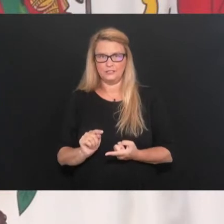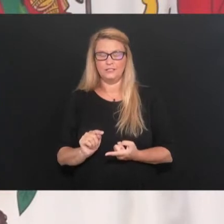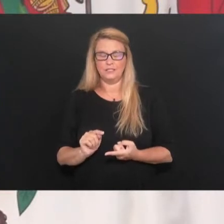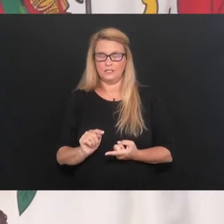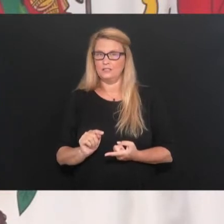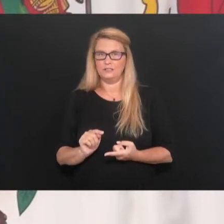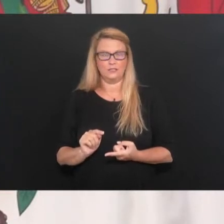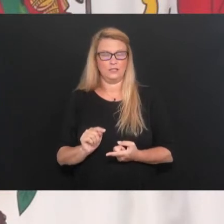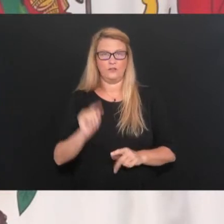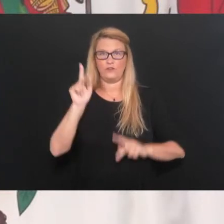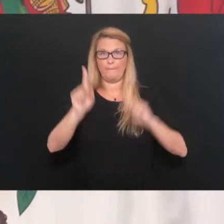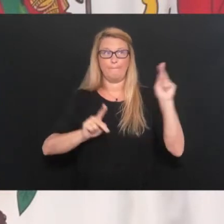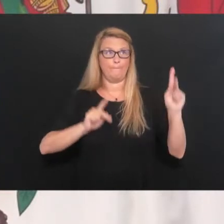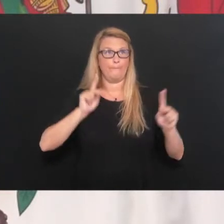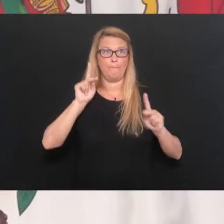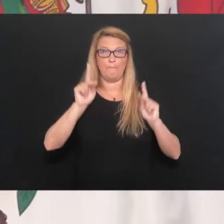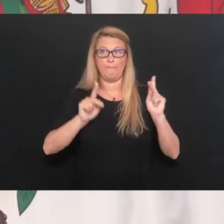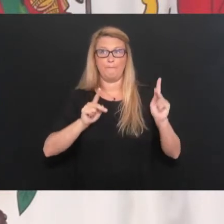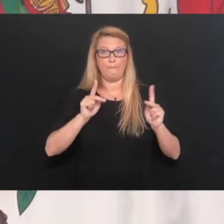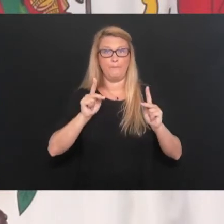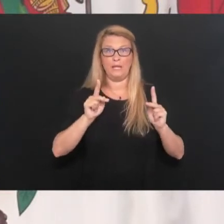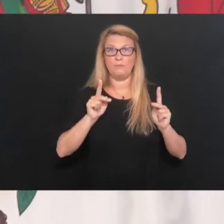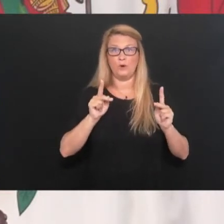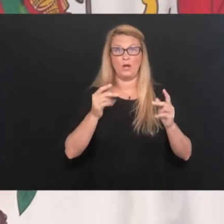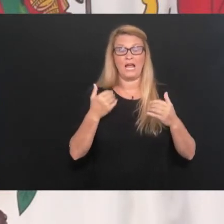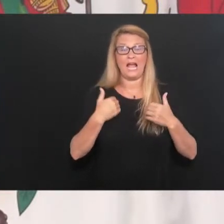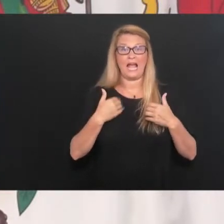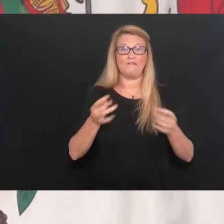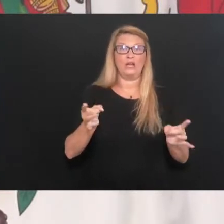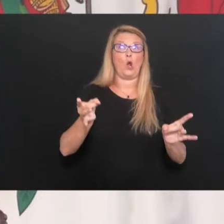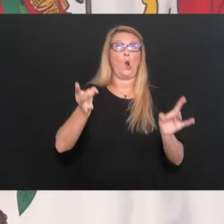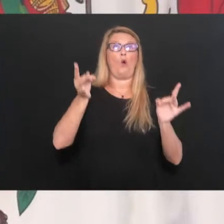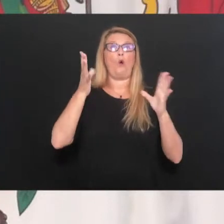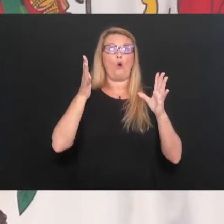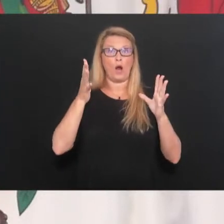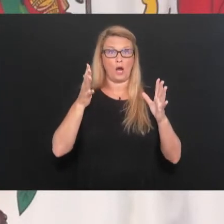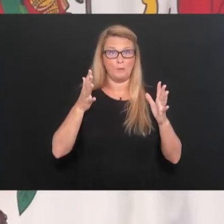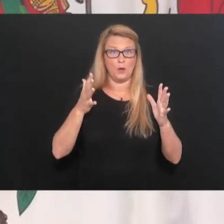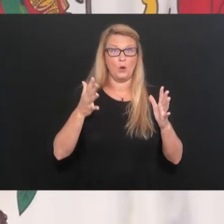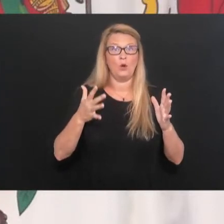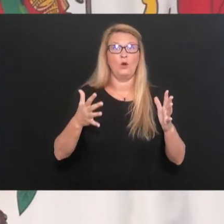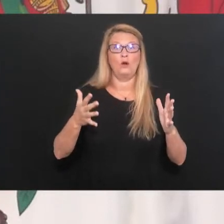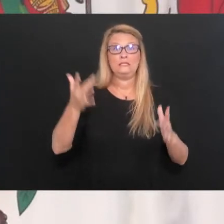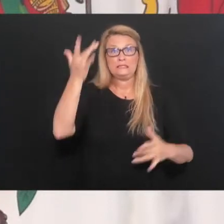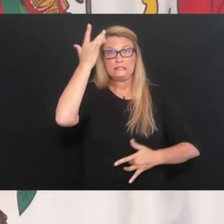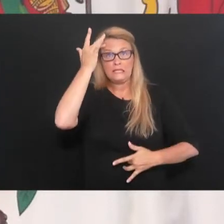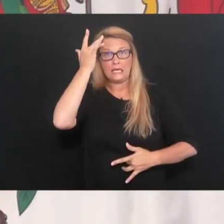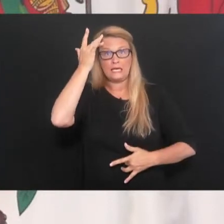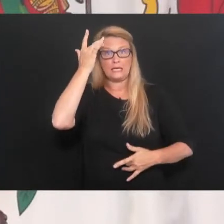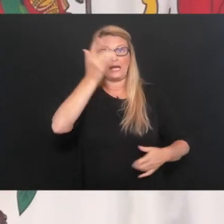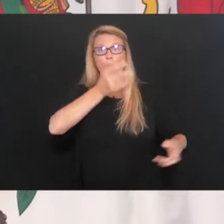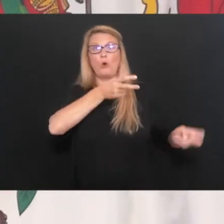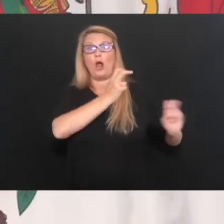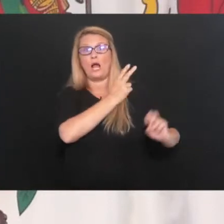absolutely people having adverse conditions and everything, and ended up hospitalized.